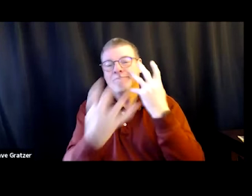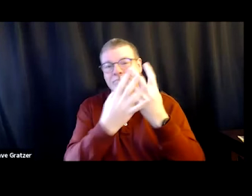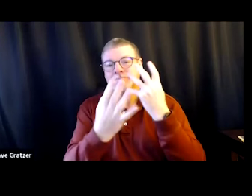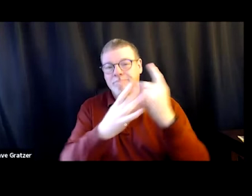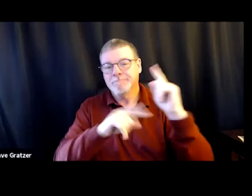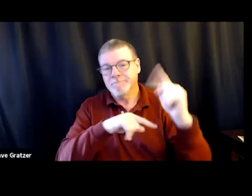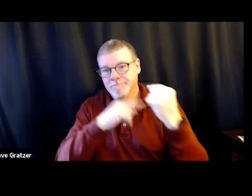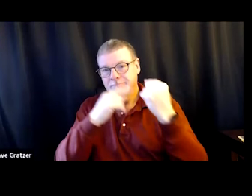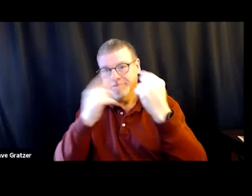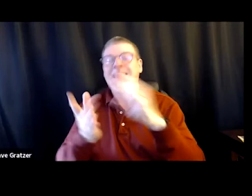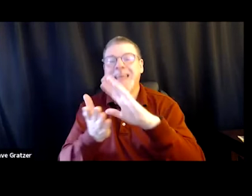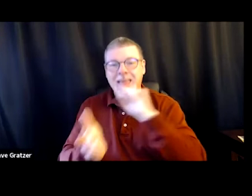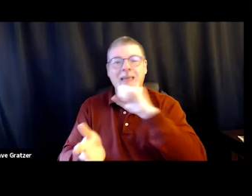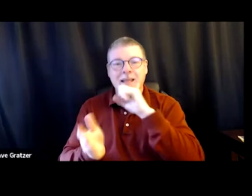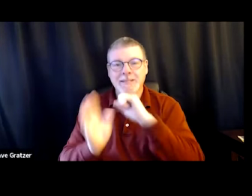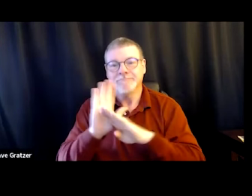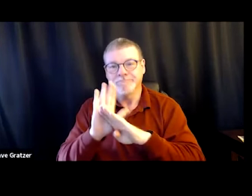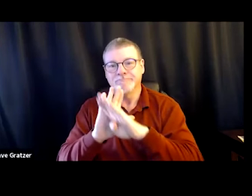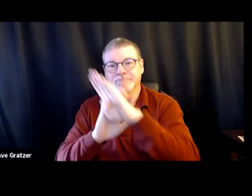aging in place.